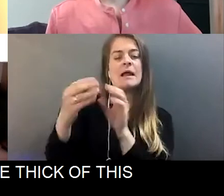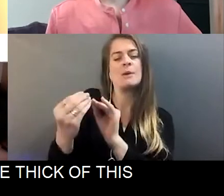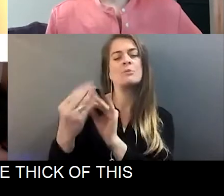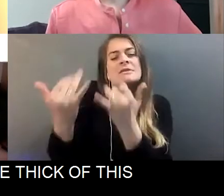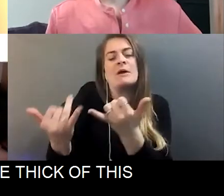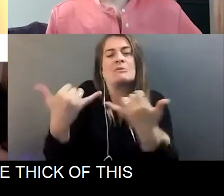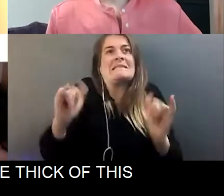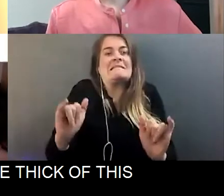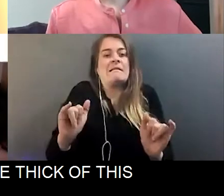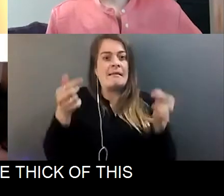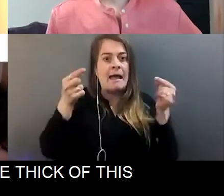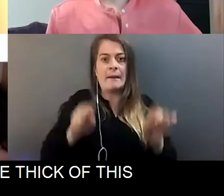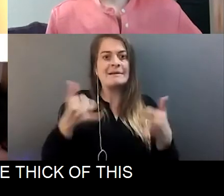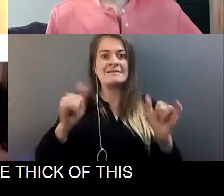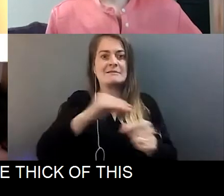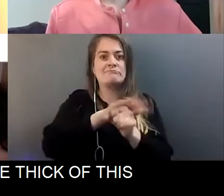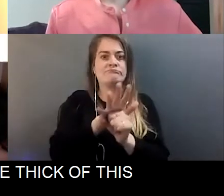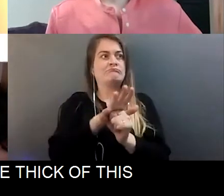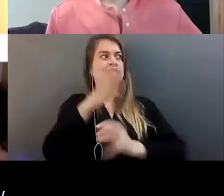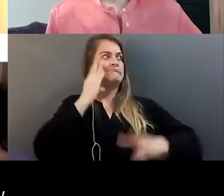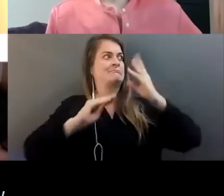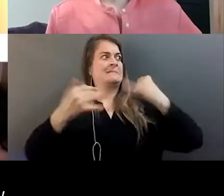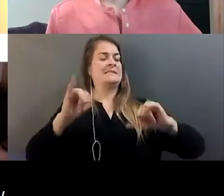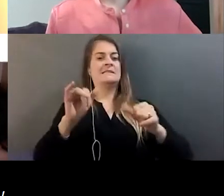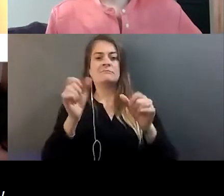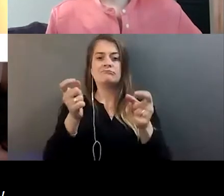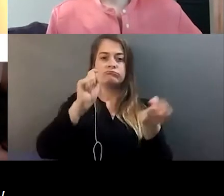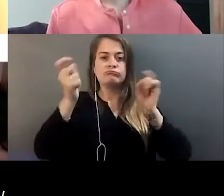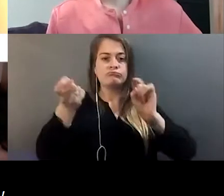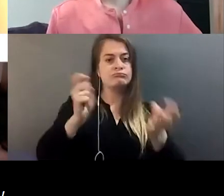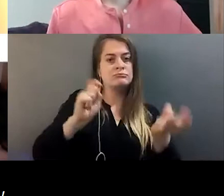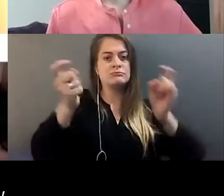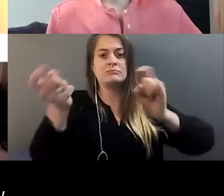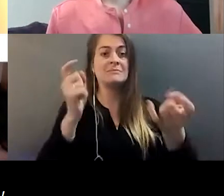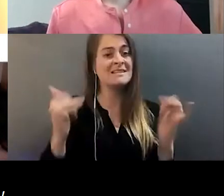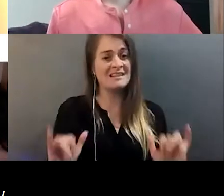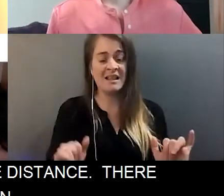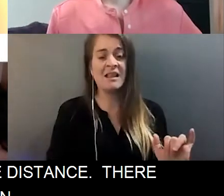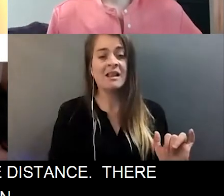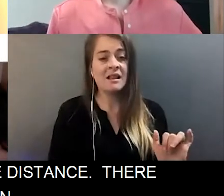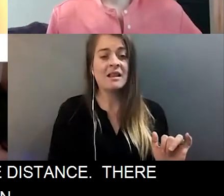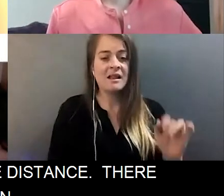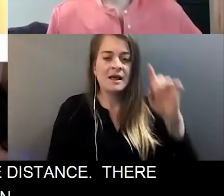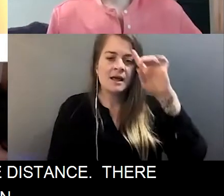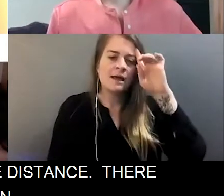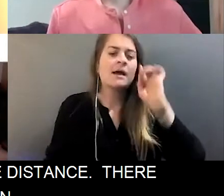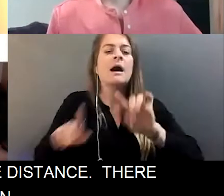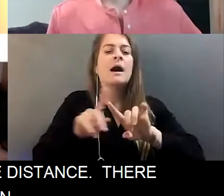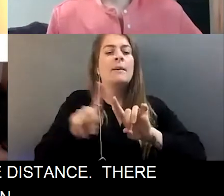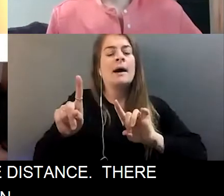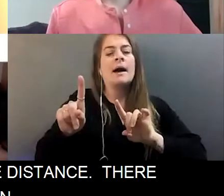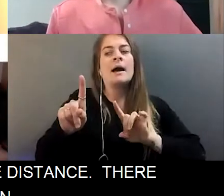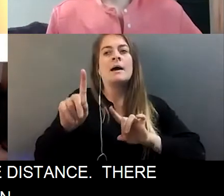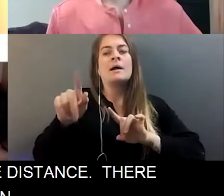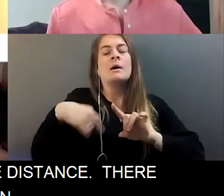we're right in the thick of this pandemic and things are changing. And now we're on, I think that there'll be some distance, there'll